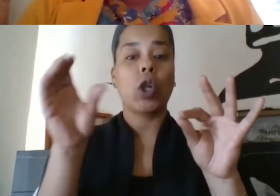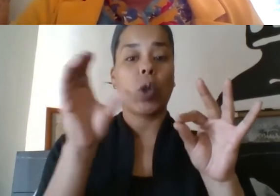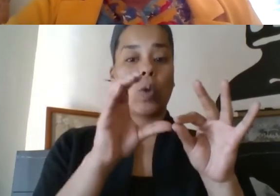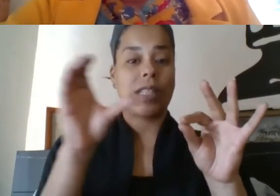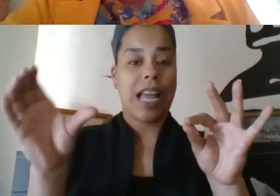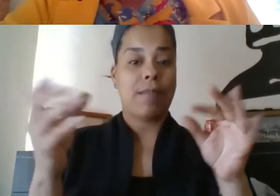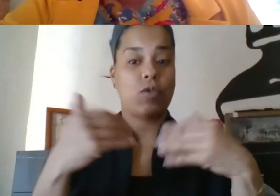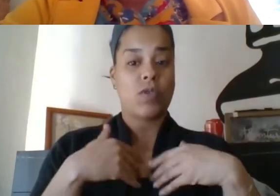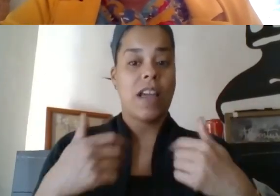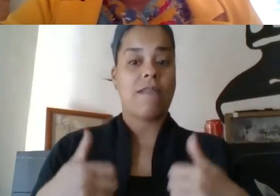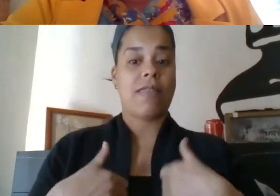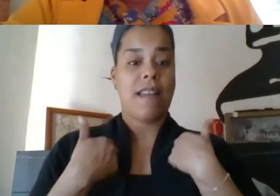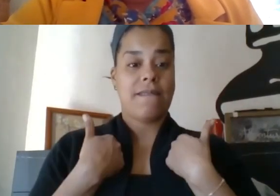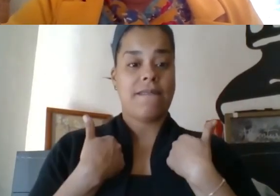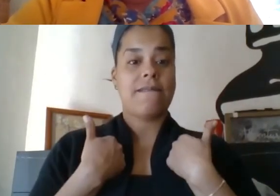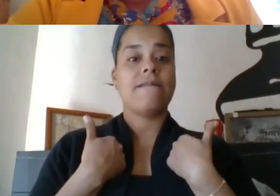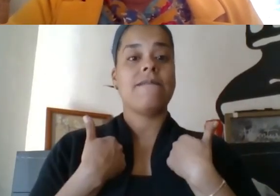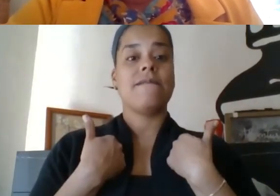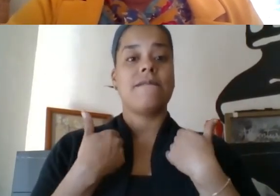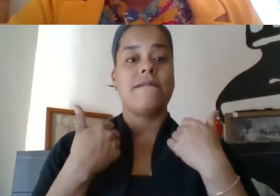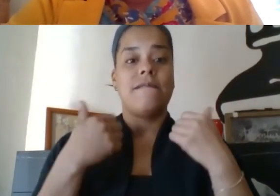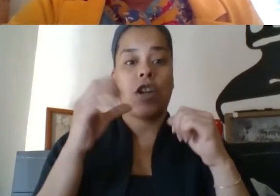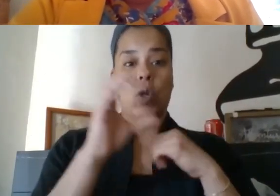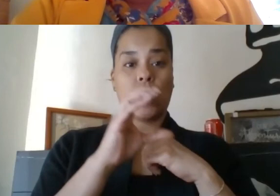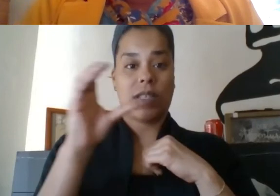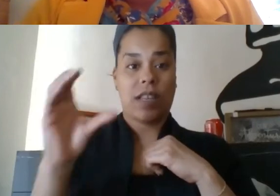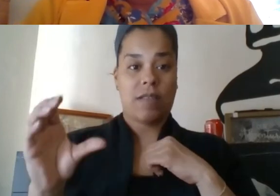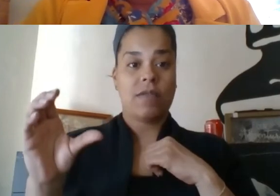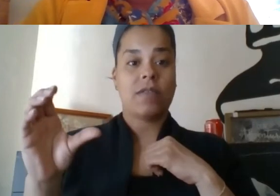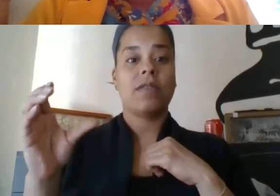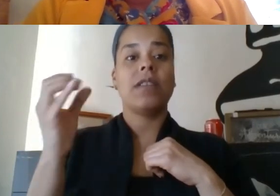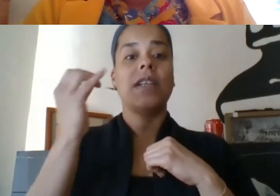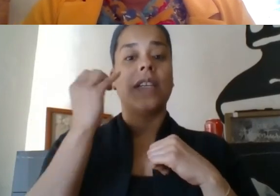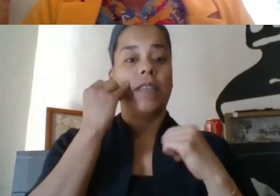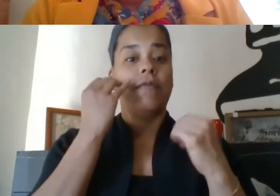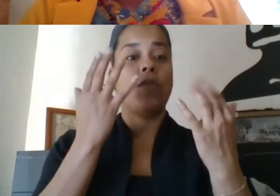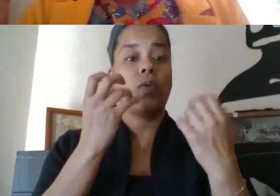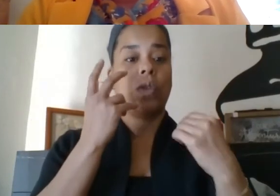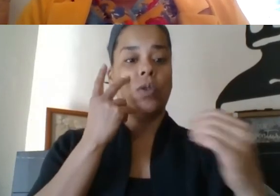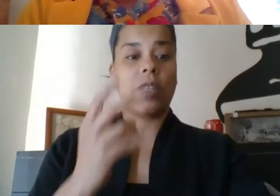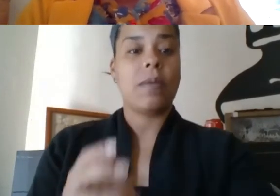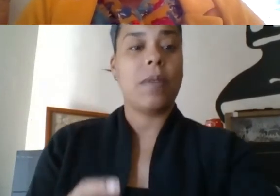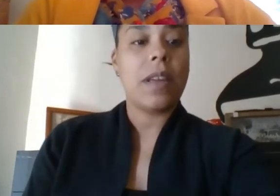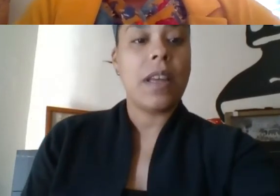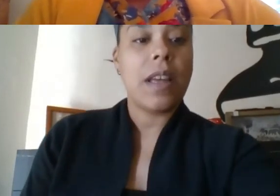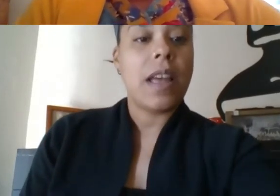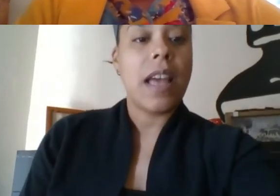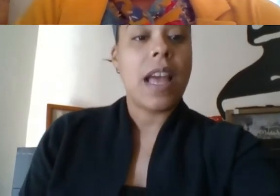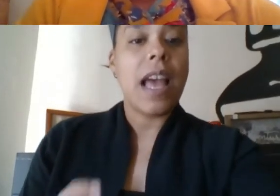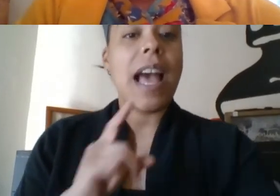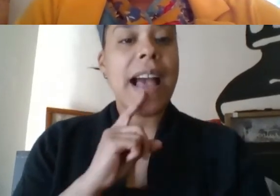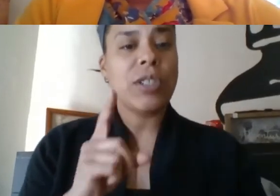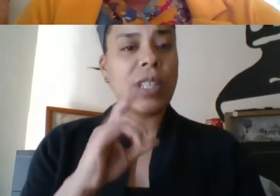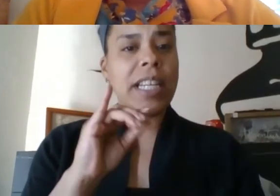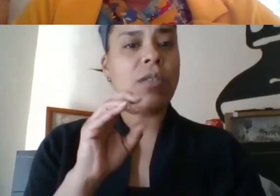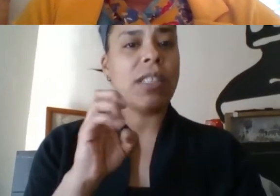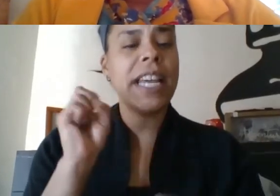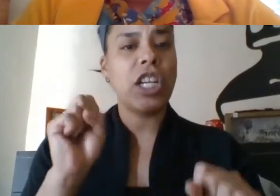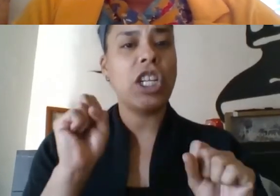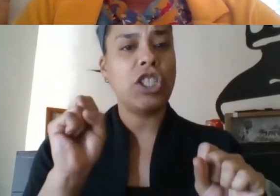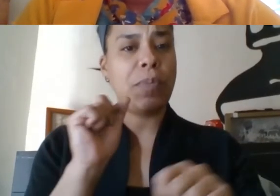transcription using Otter AI. And if you wanted to see them, just click on the closed captioning button. As well, as you can